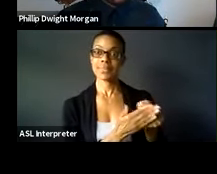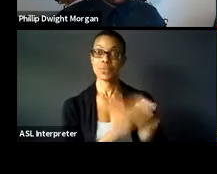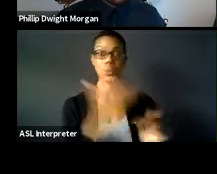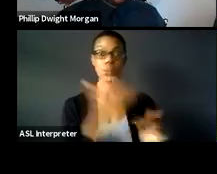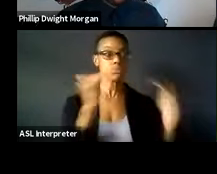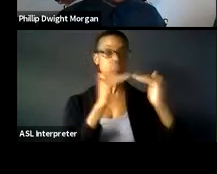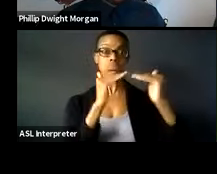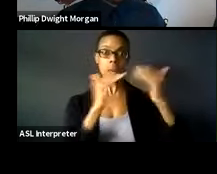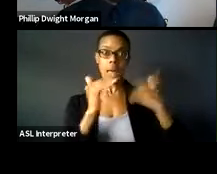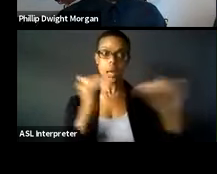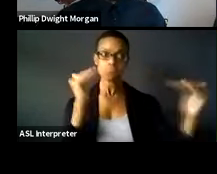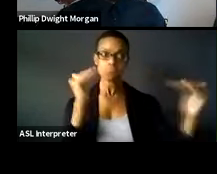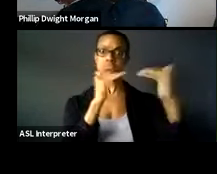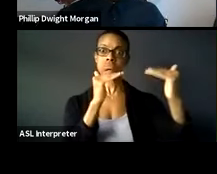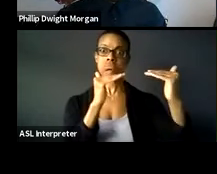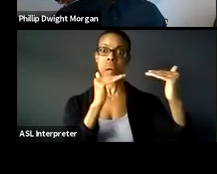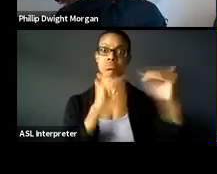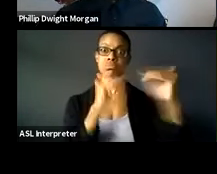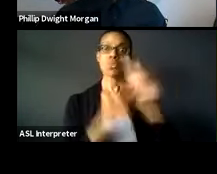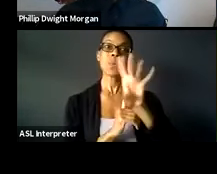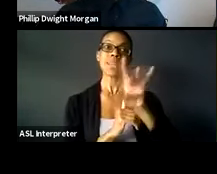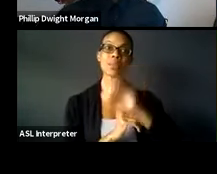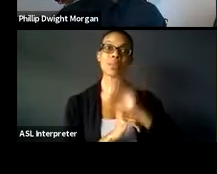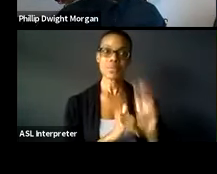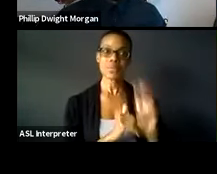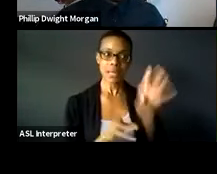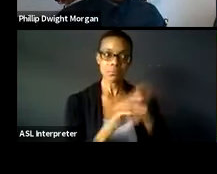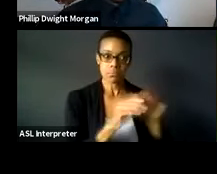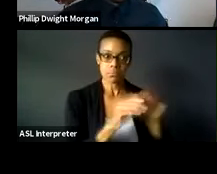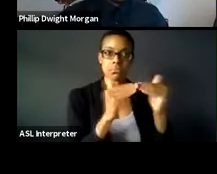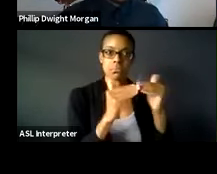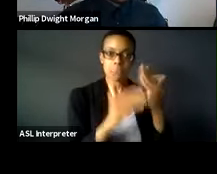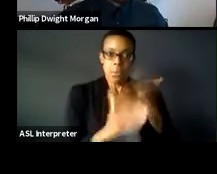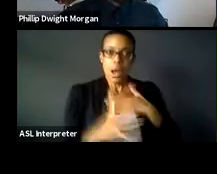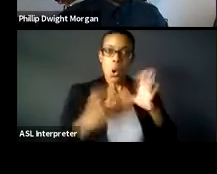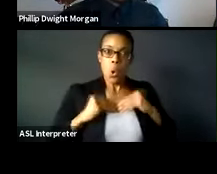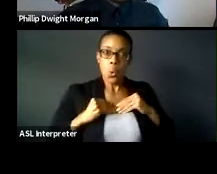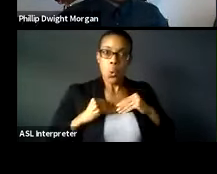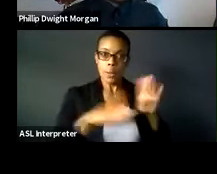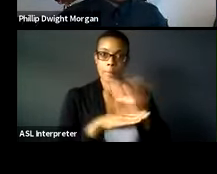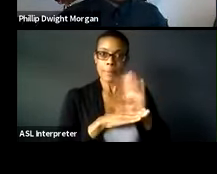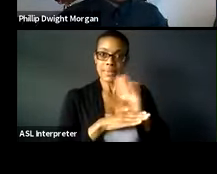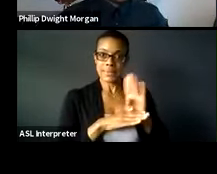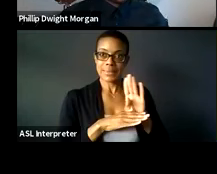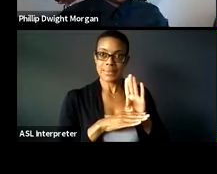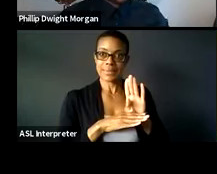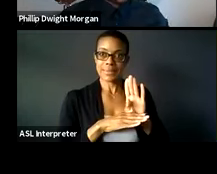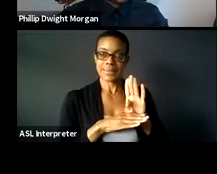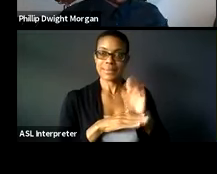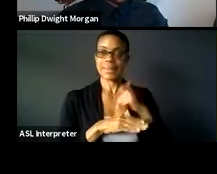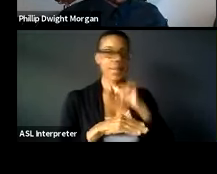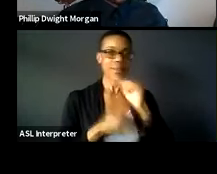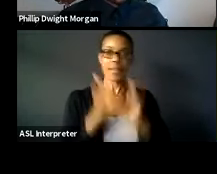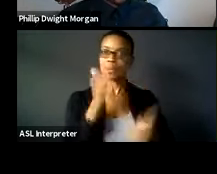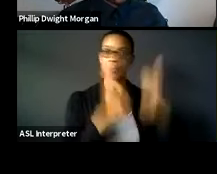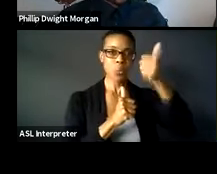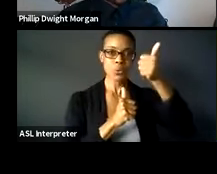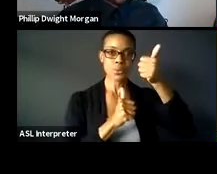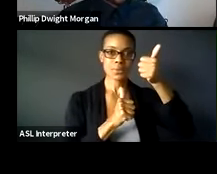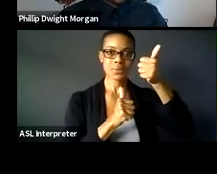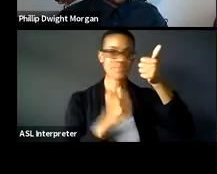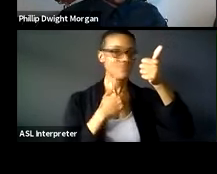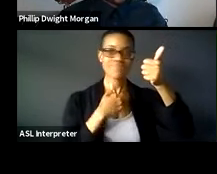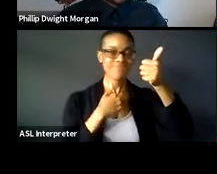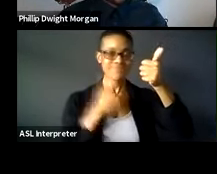equity. I had 28% equity in this business. That didn't make me a majority stakeholder, and that didn't allow my voice